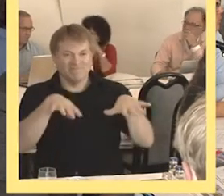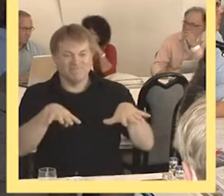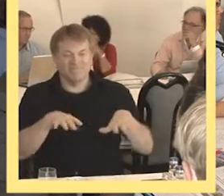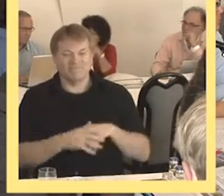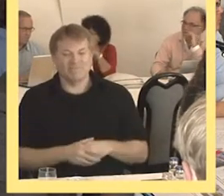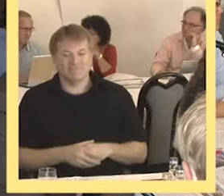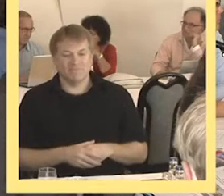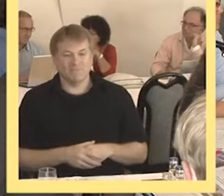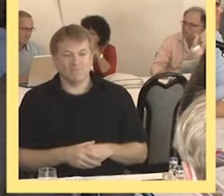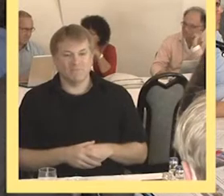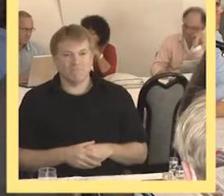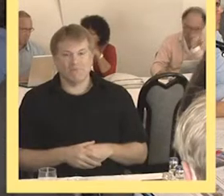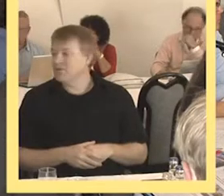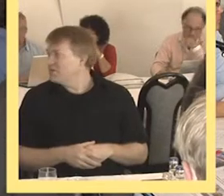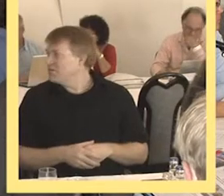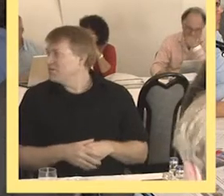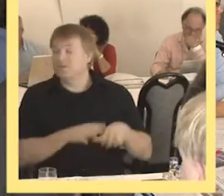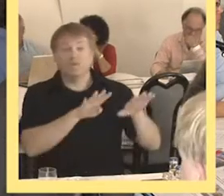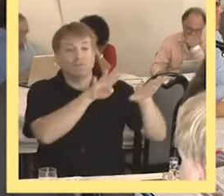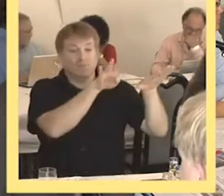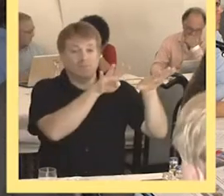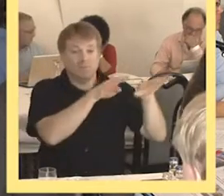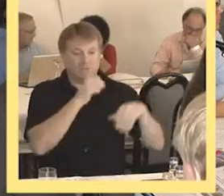So, thank you, but please save the date.